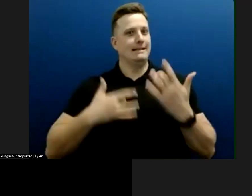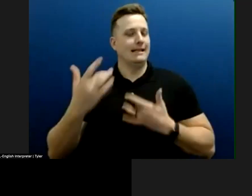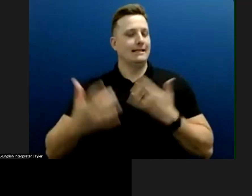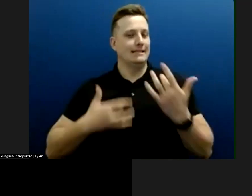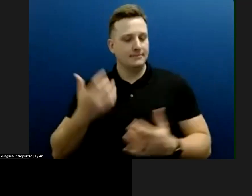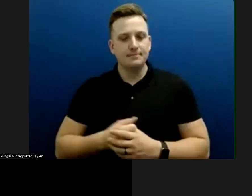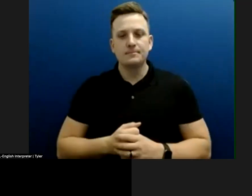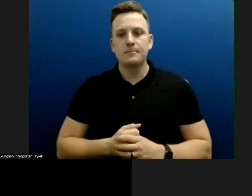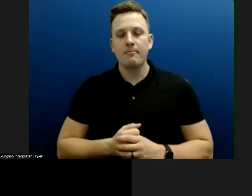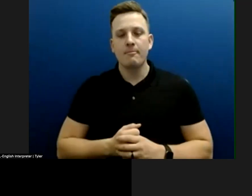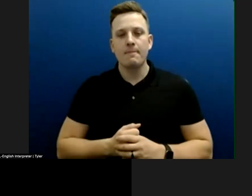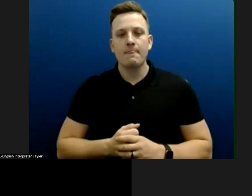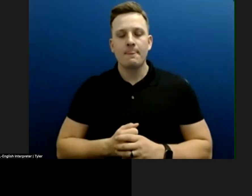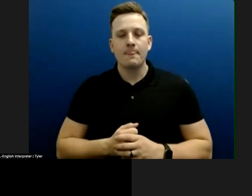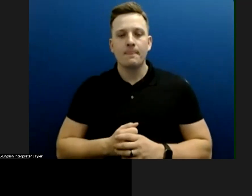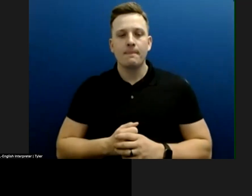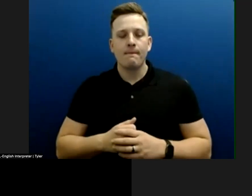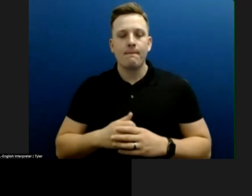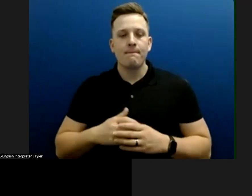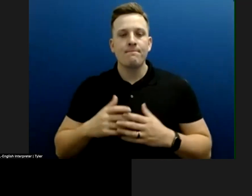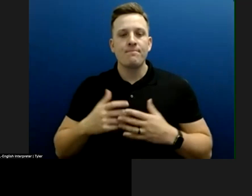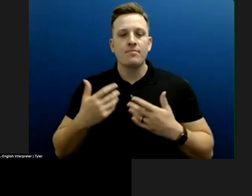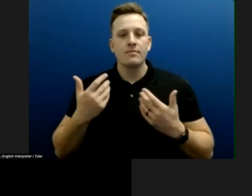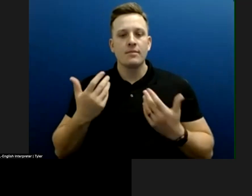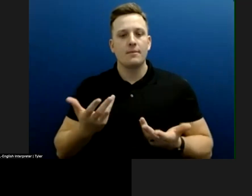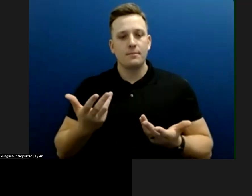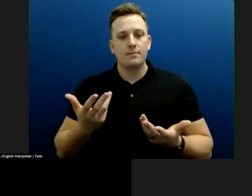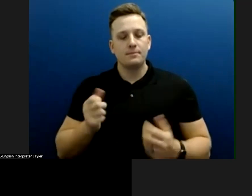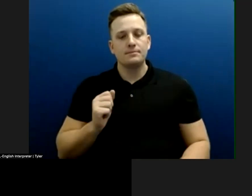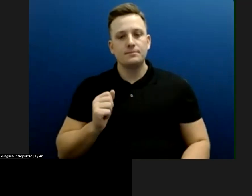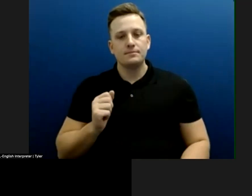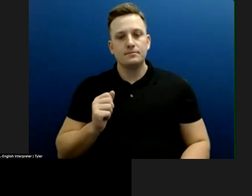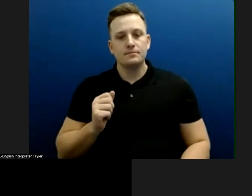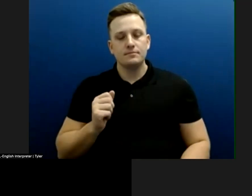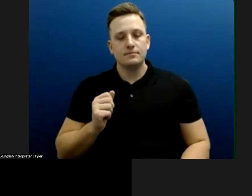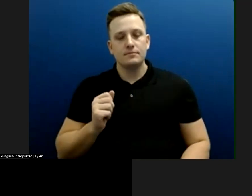and where it can go. But I think one of the